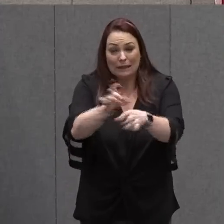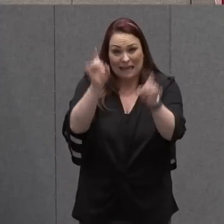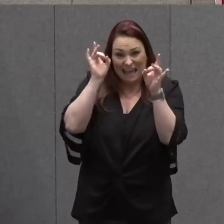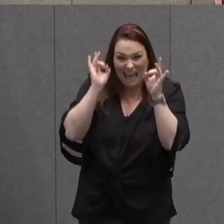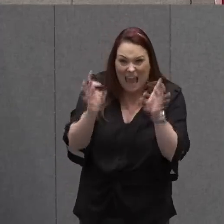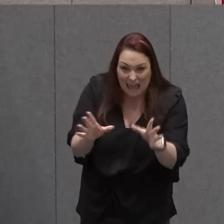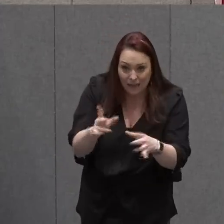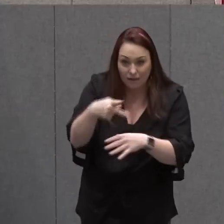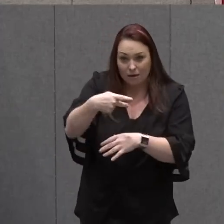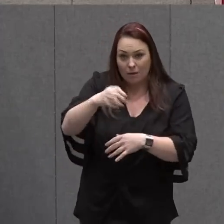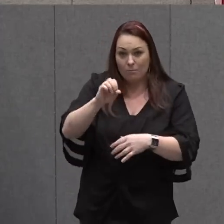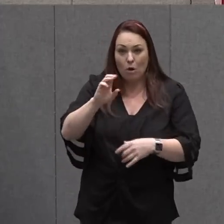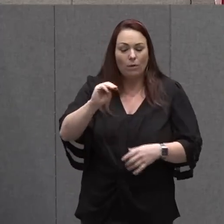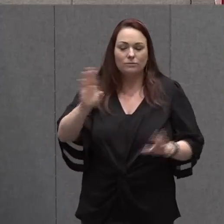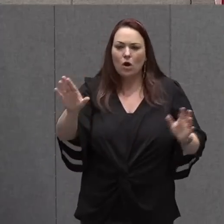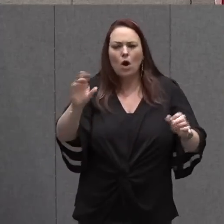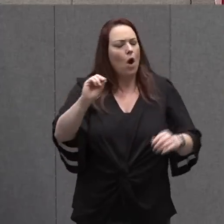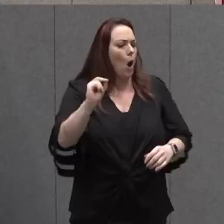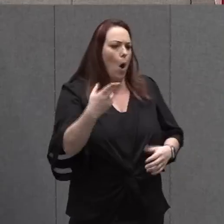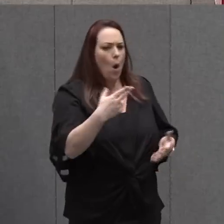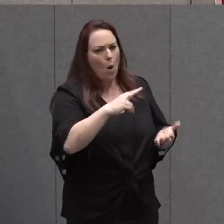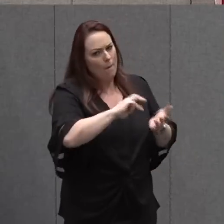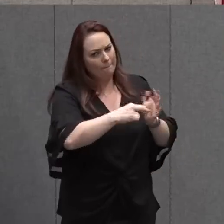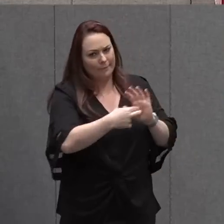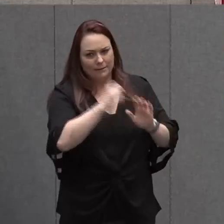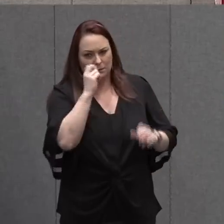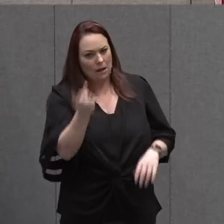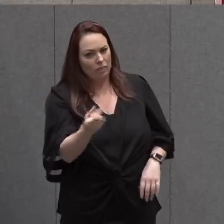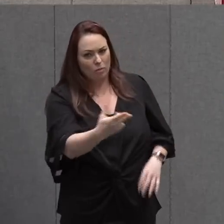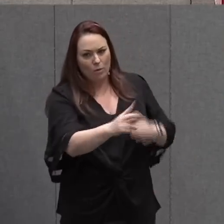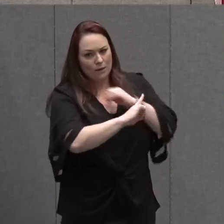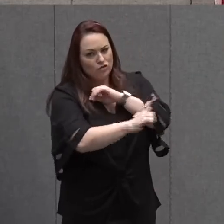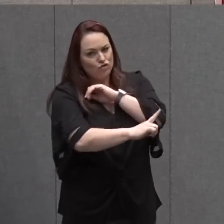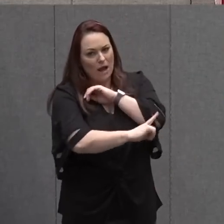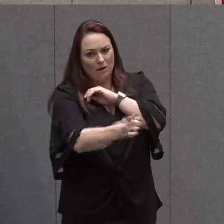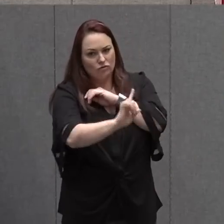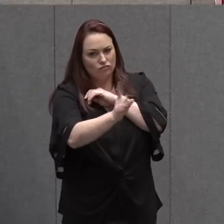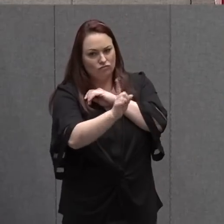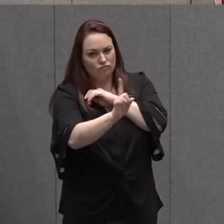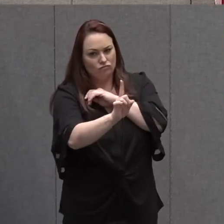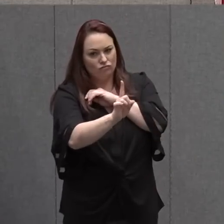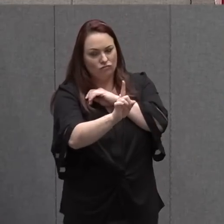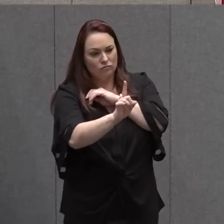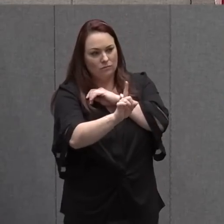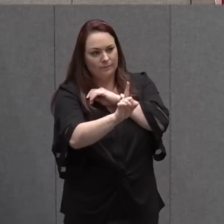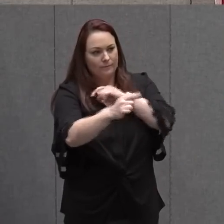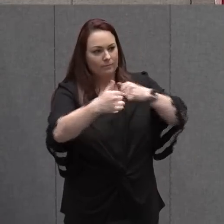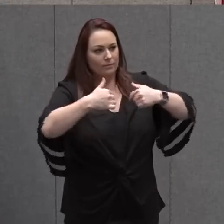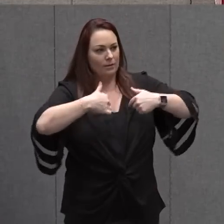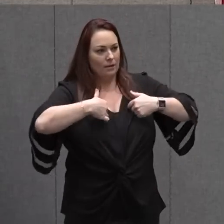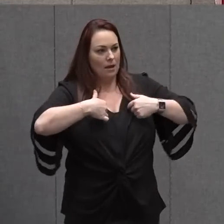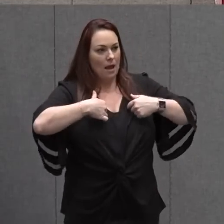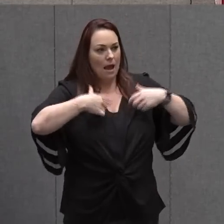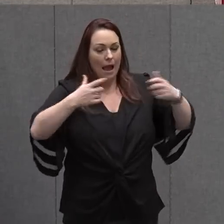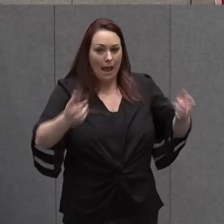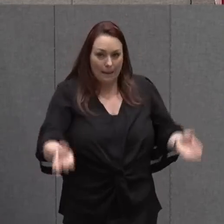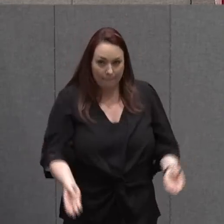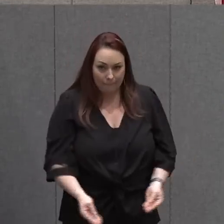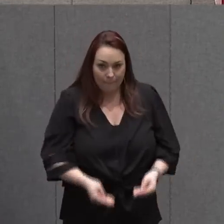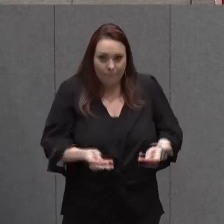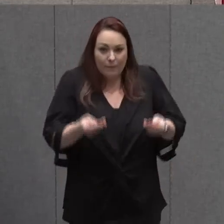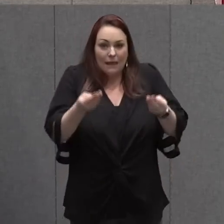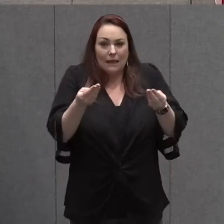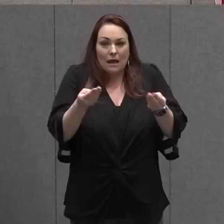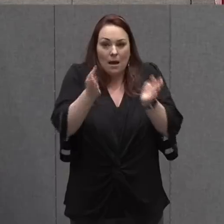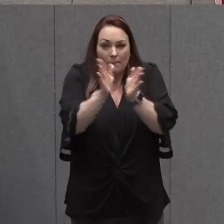there. This isn't throwing trash on the ground. No, don't throw your trash. This is me. Like, I am picking up a book.